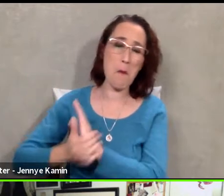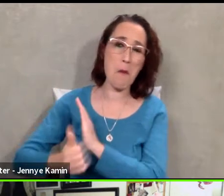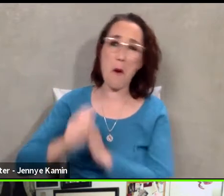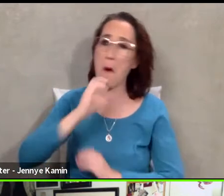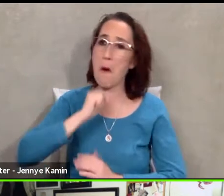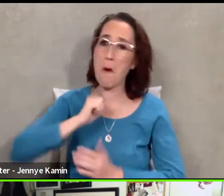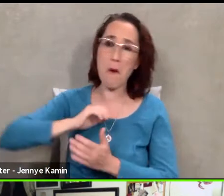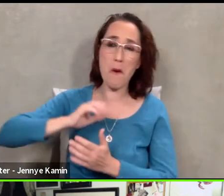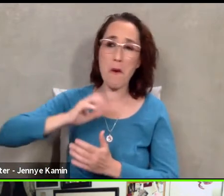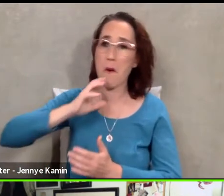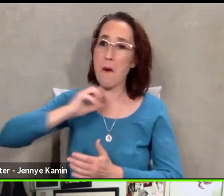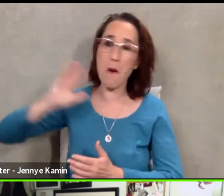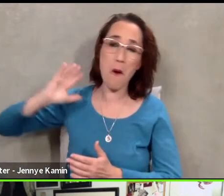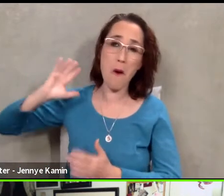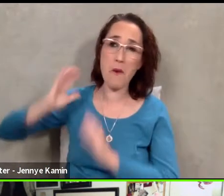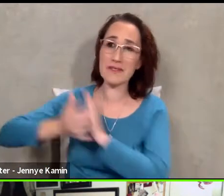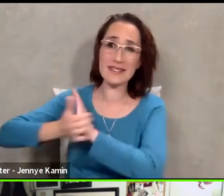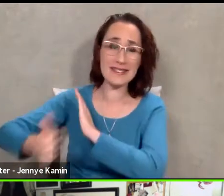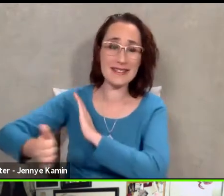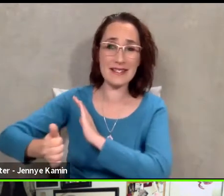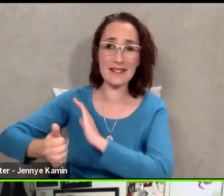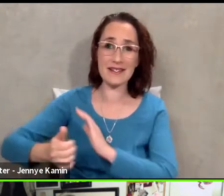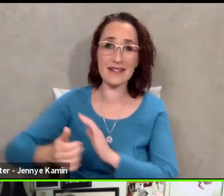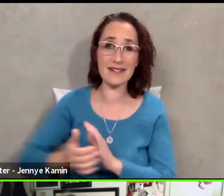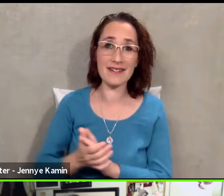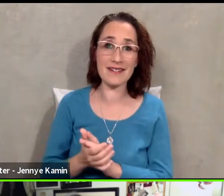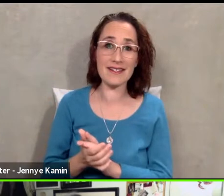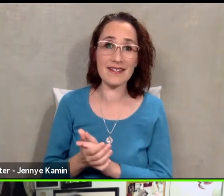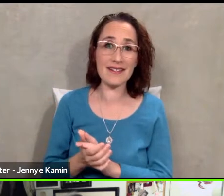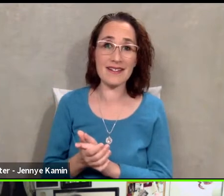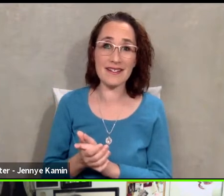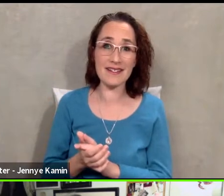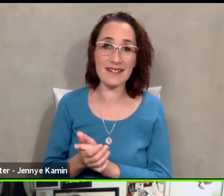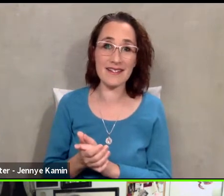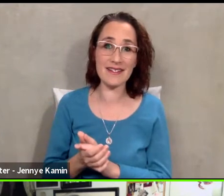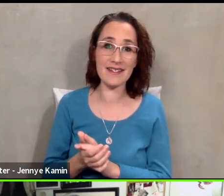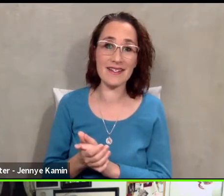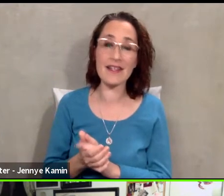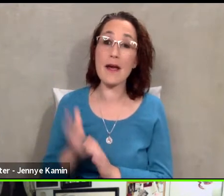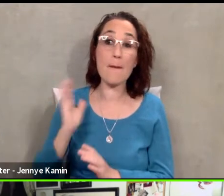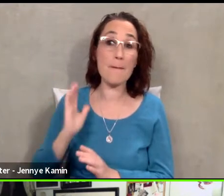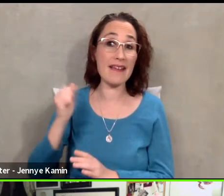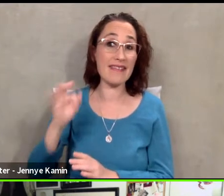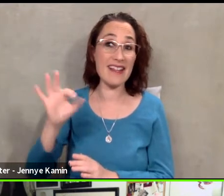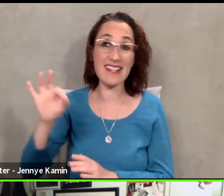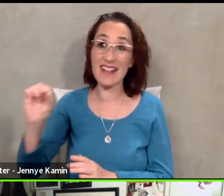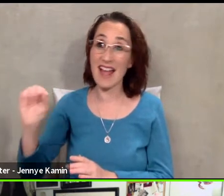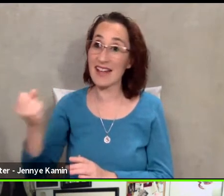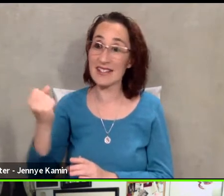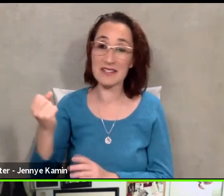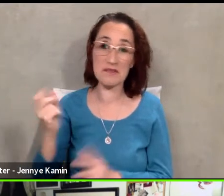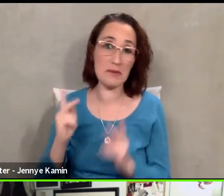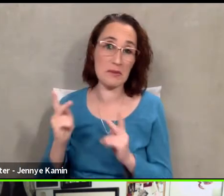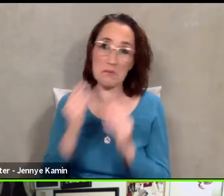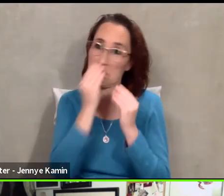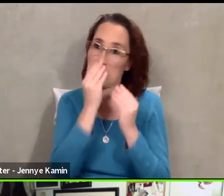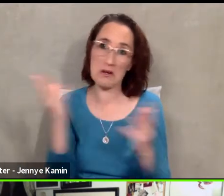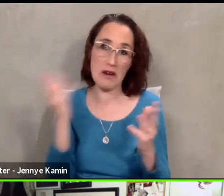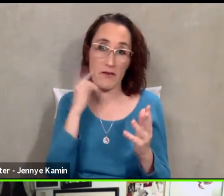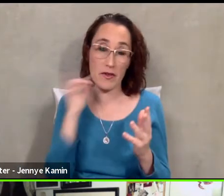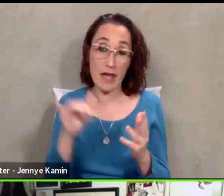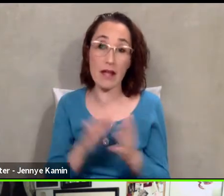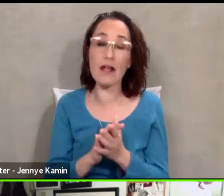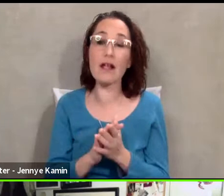something that necessarily is super prized and certainly was not super prized in the 90s. But it's something that I love and it's